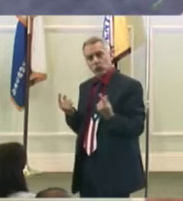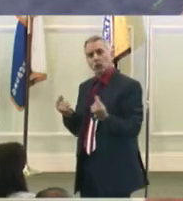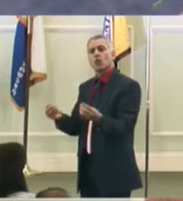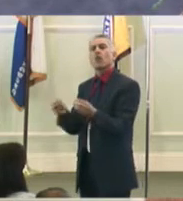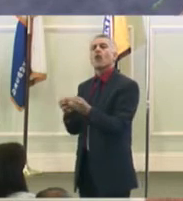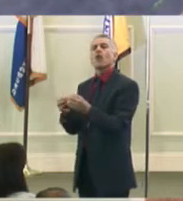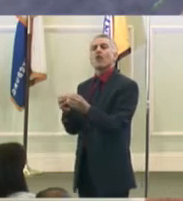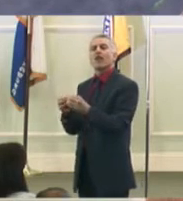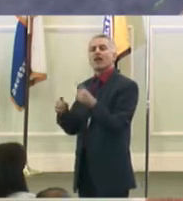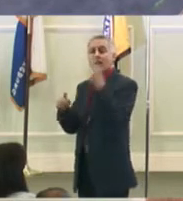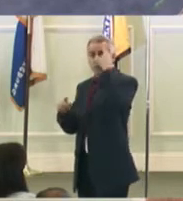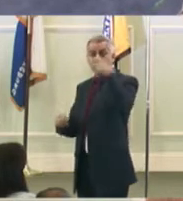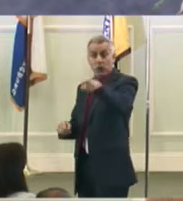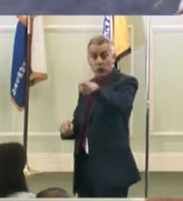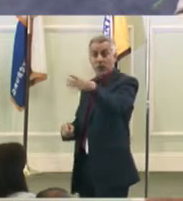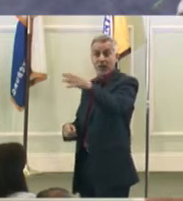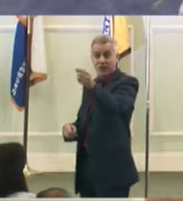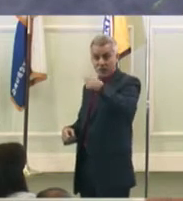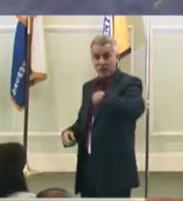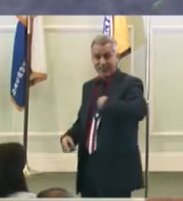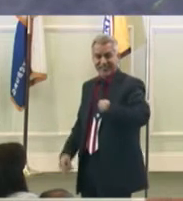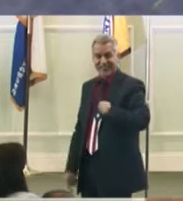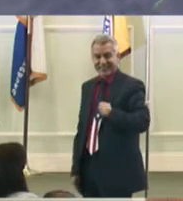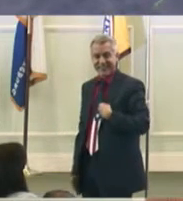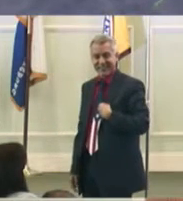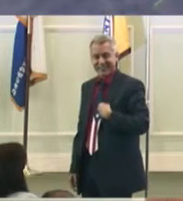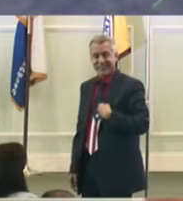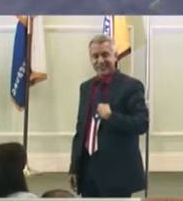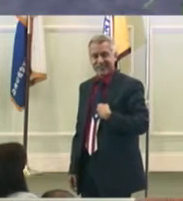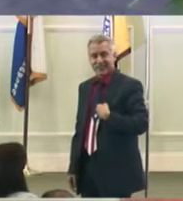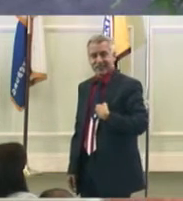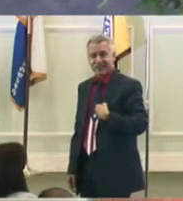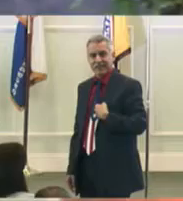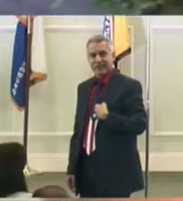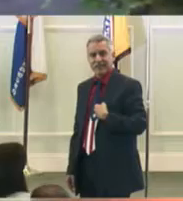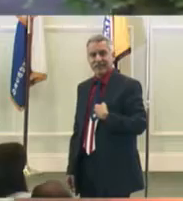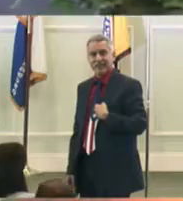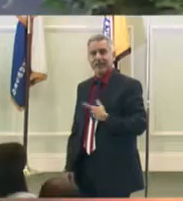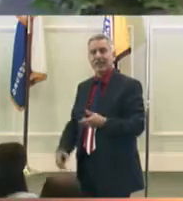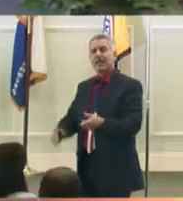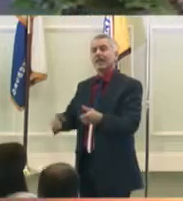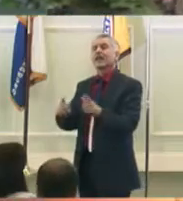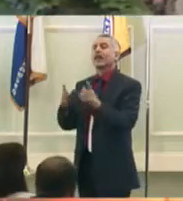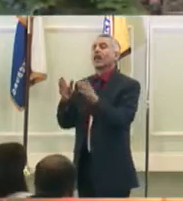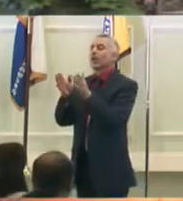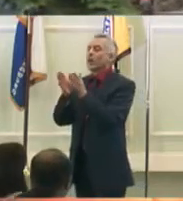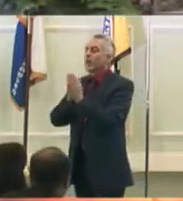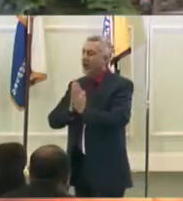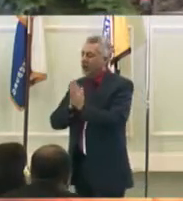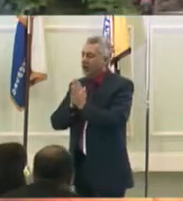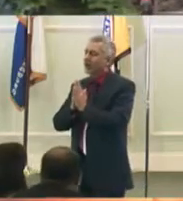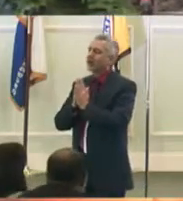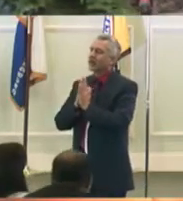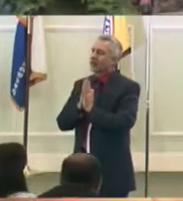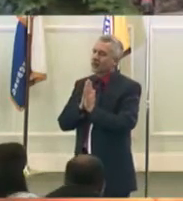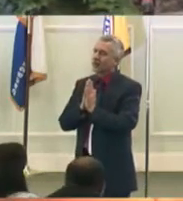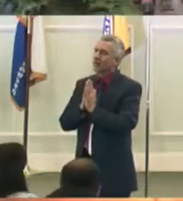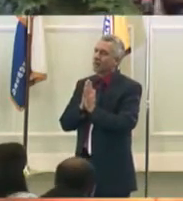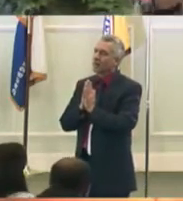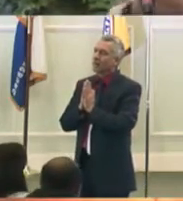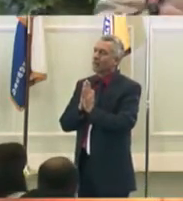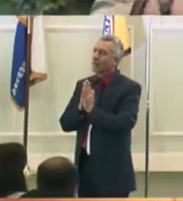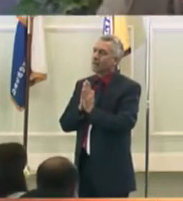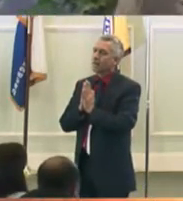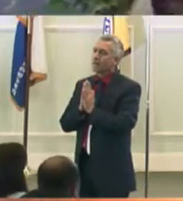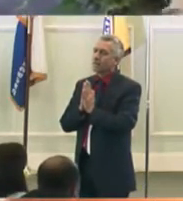I'm glad for that. I'm glad for that. Point number two, we'll keep it simple. Prayer, and I love this point too. These are points to me. So you guys